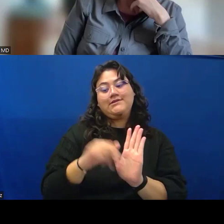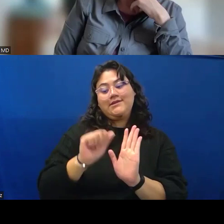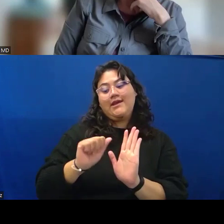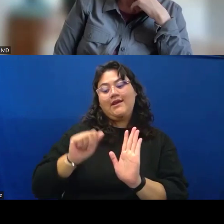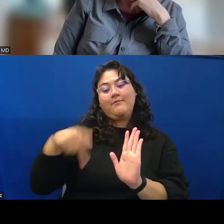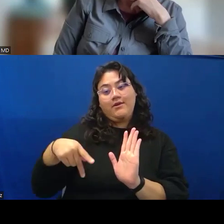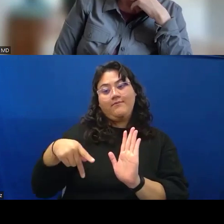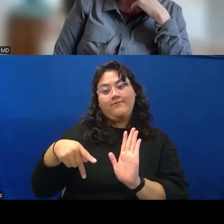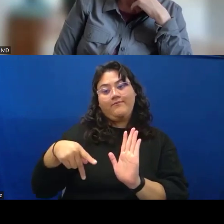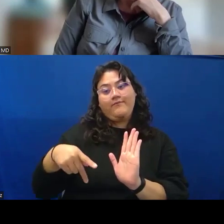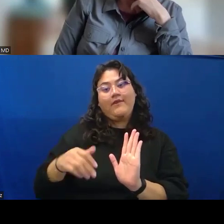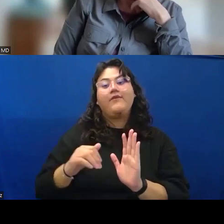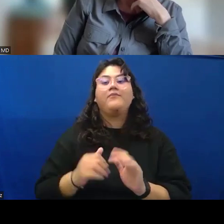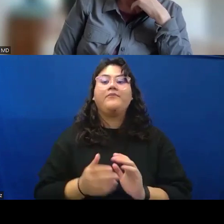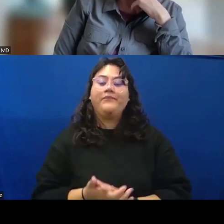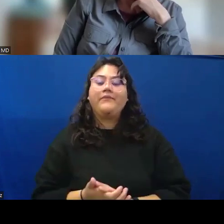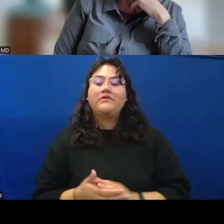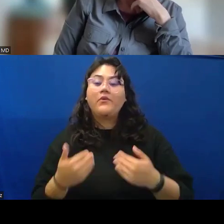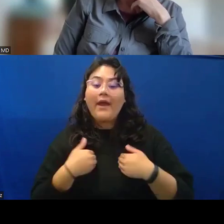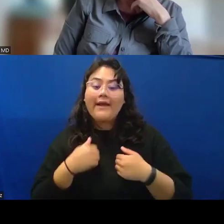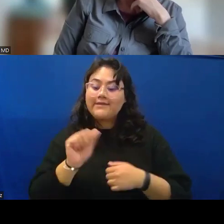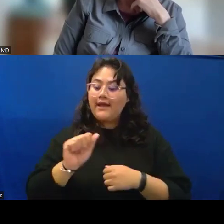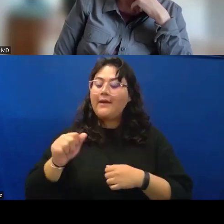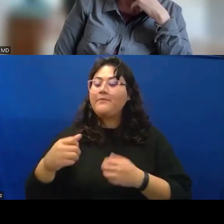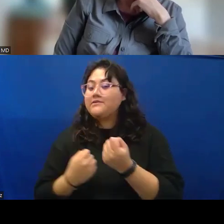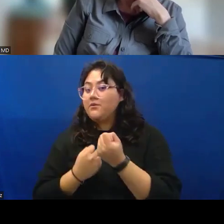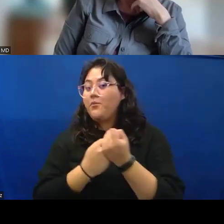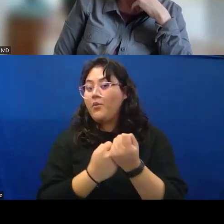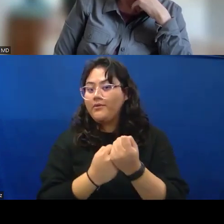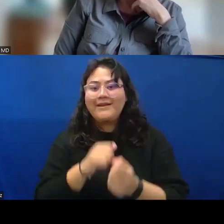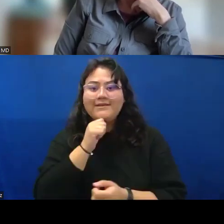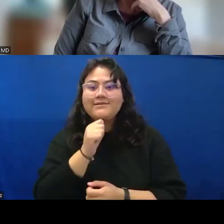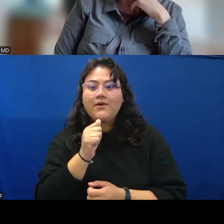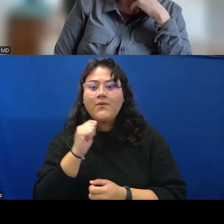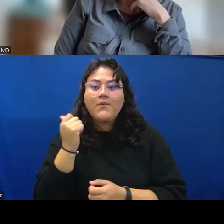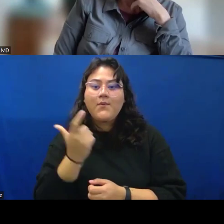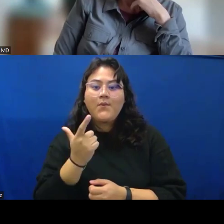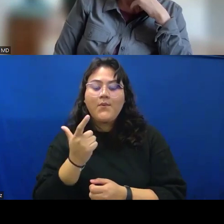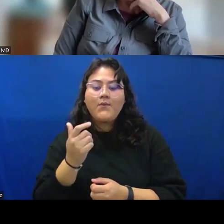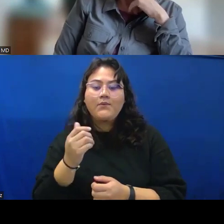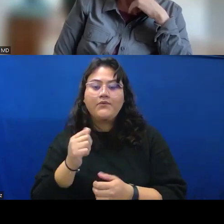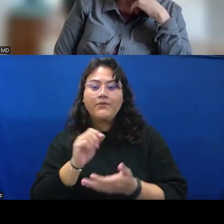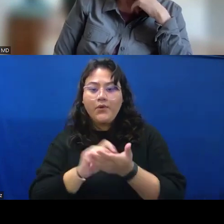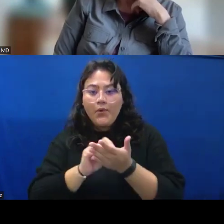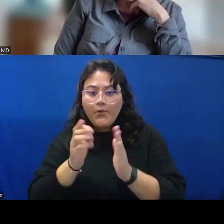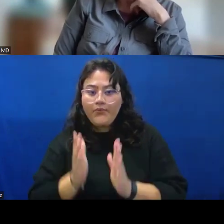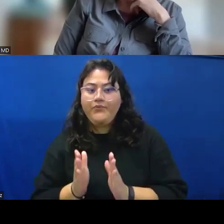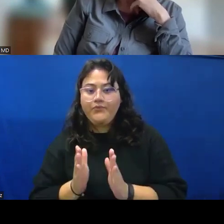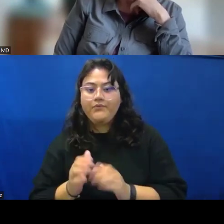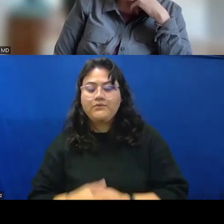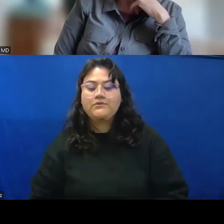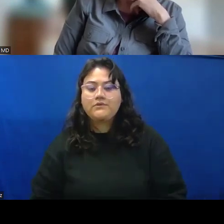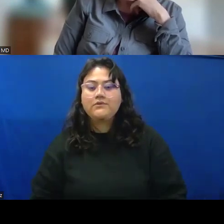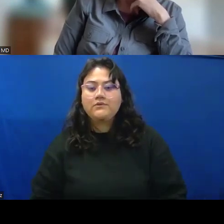it. It isn't considered the work of just the authors listed. This policy that I'll be talking